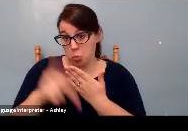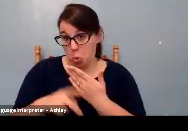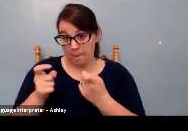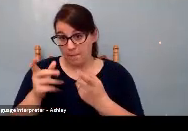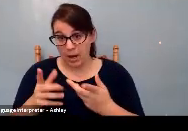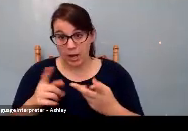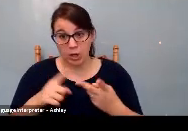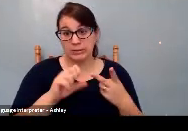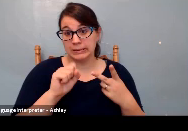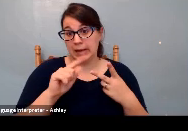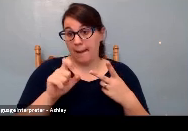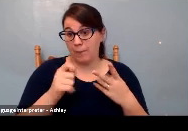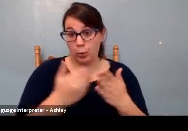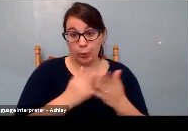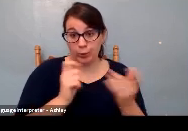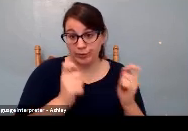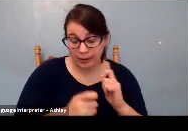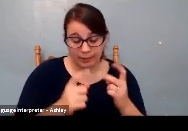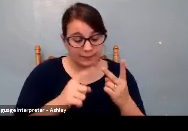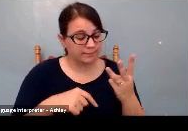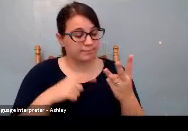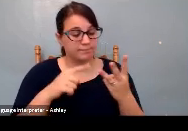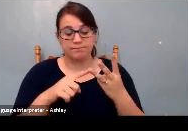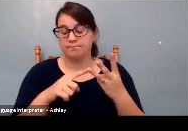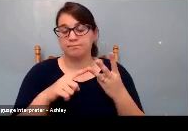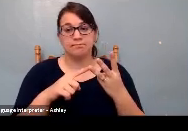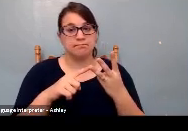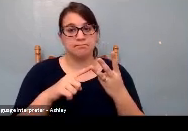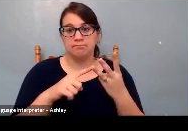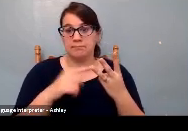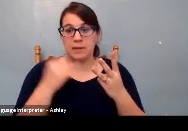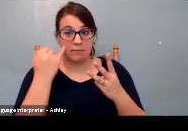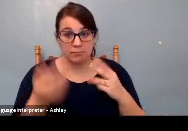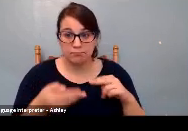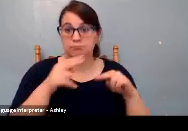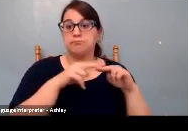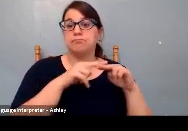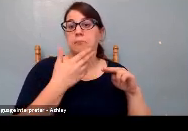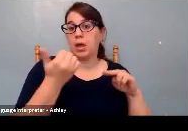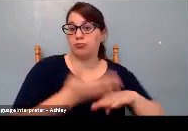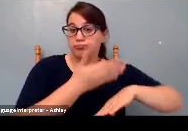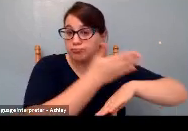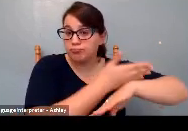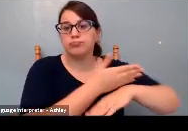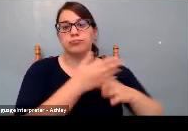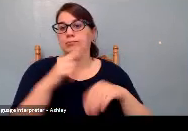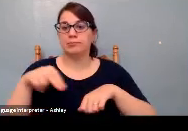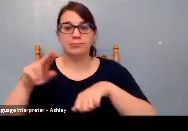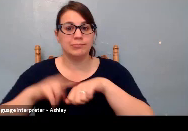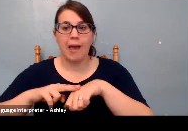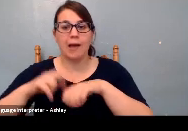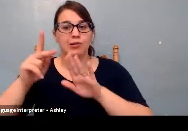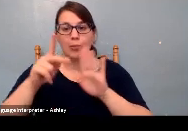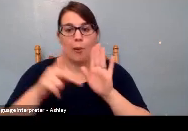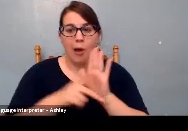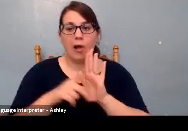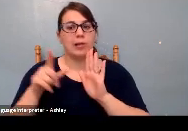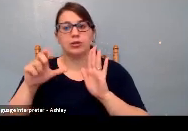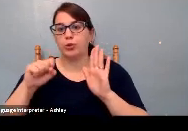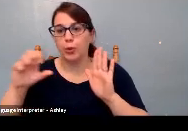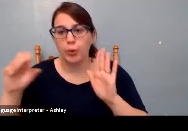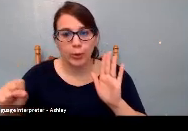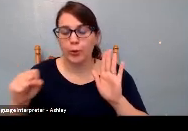any legislative updates, and any enhancements, any national policies through Social Security. And I already mentioned the IRS